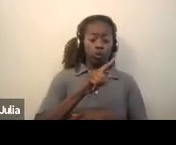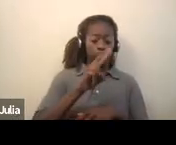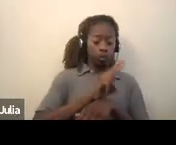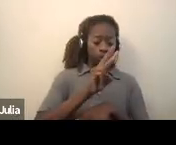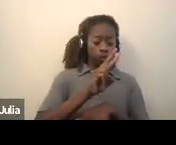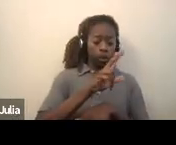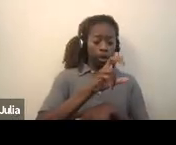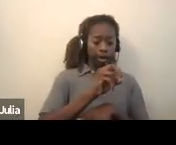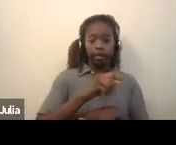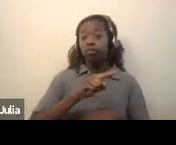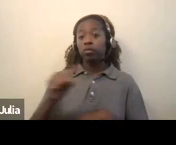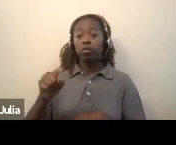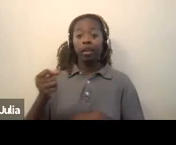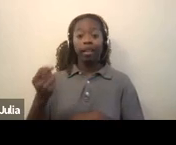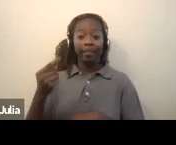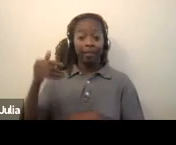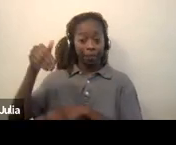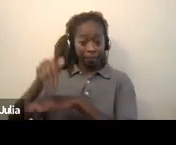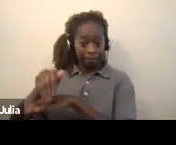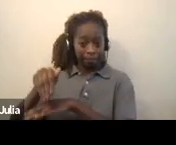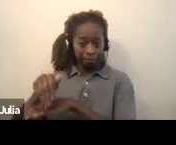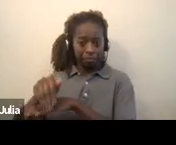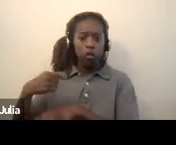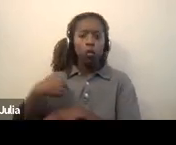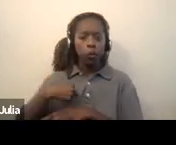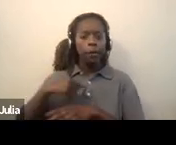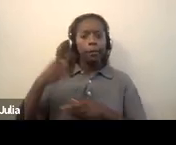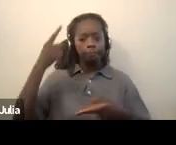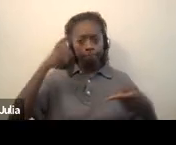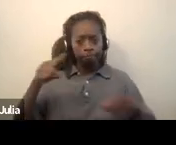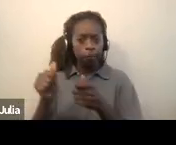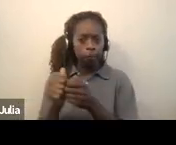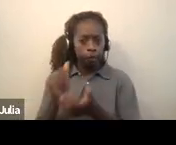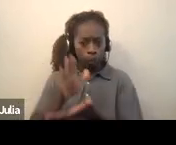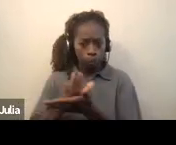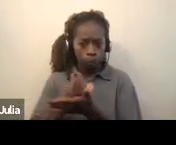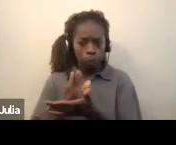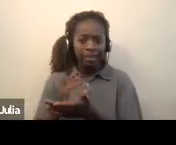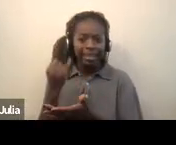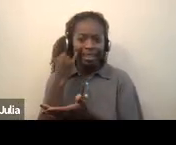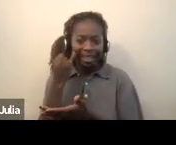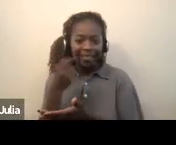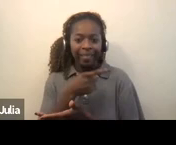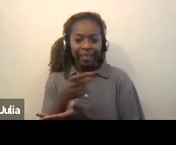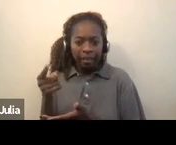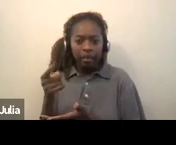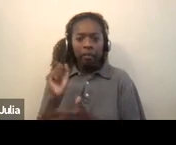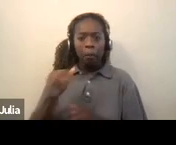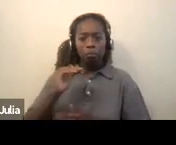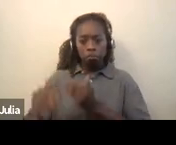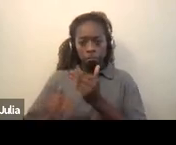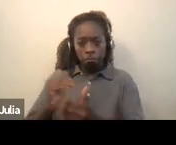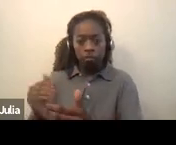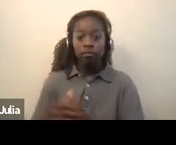schools if day work is possible to progress and will soon schedule delivery of new equipment the